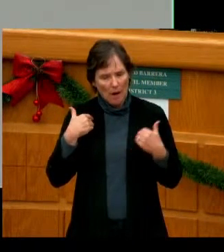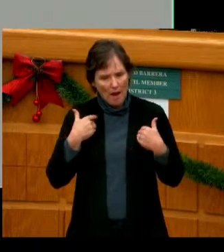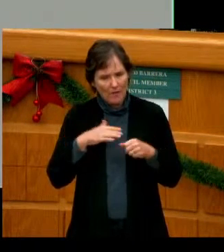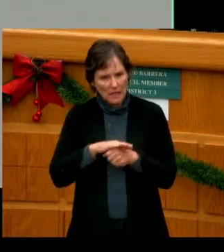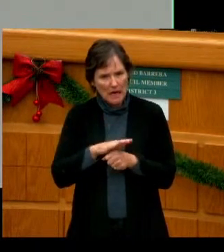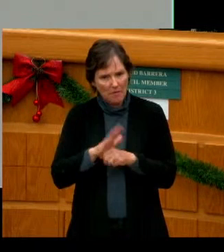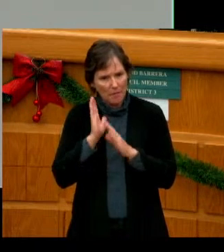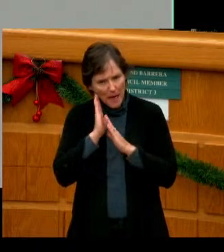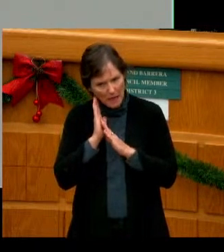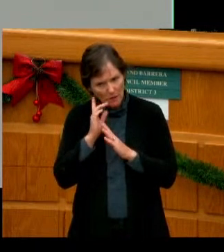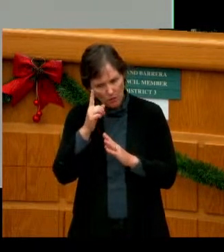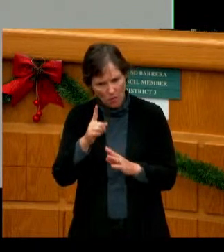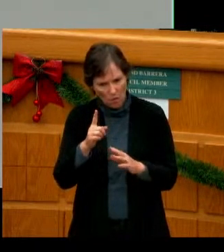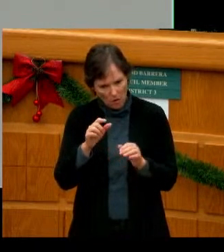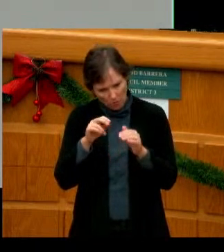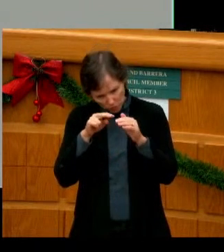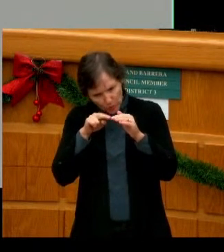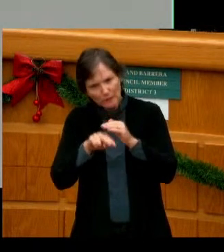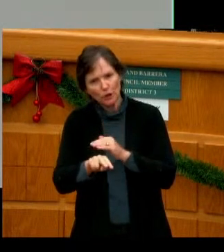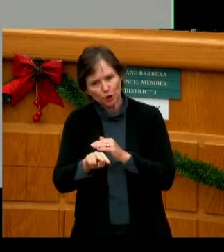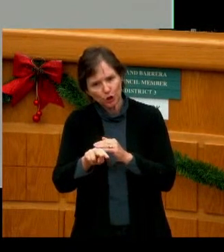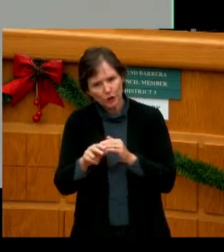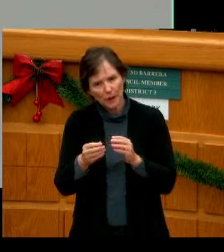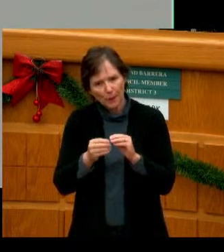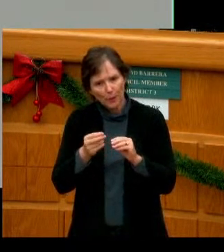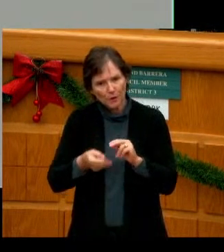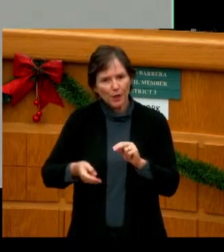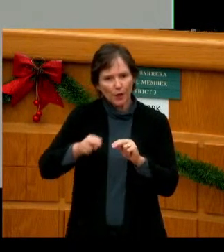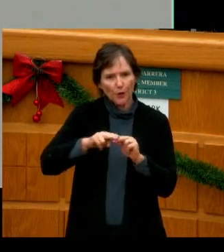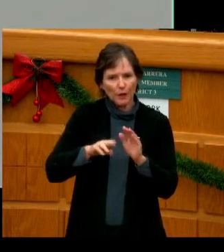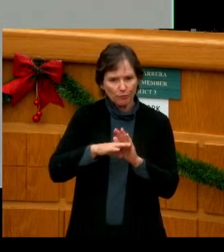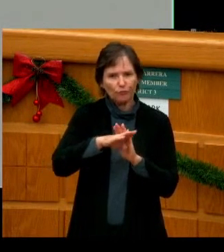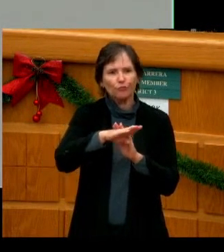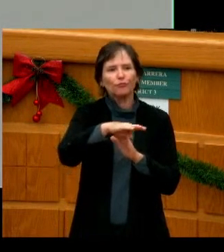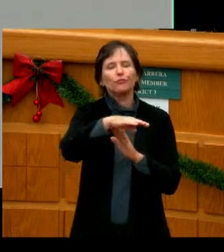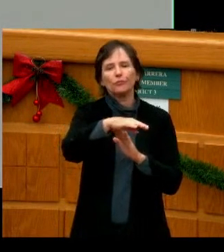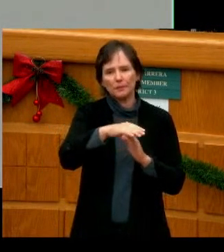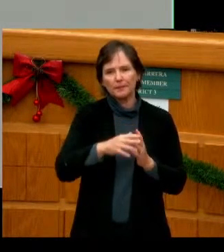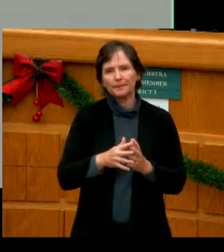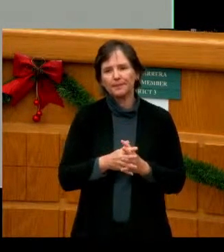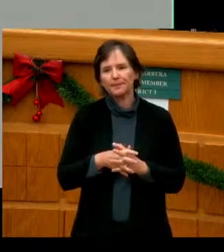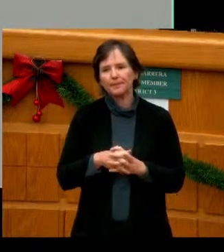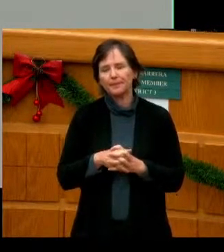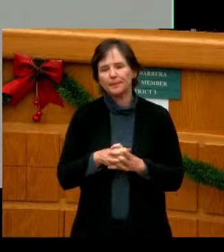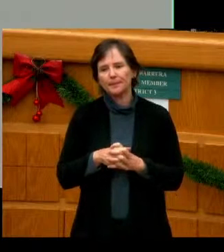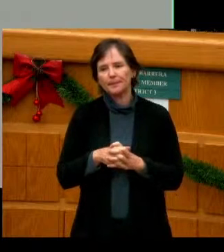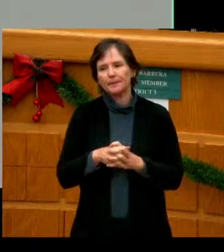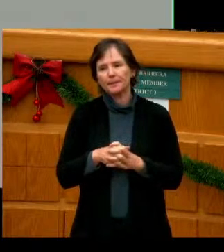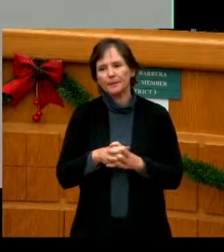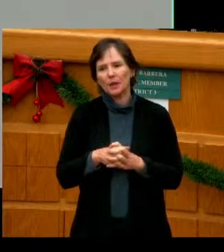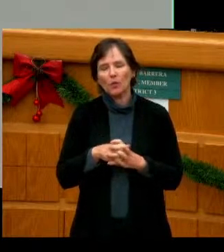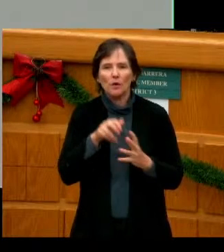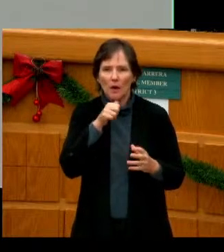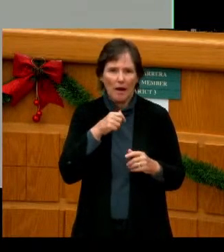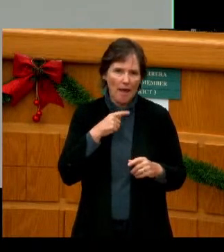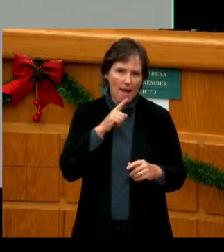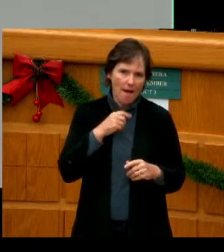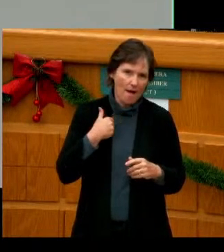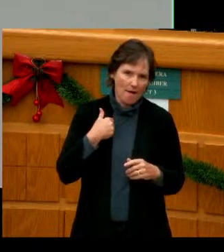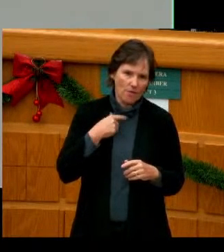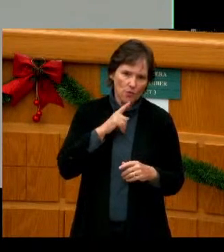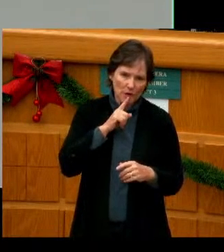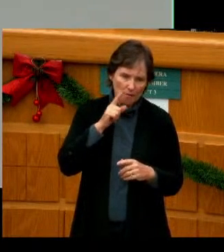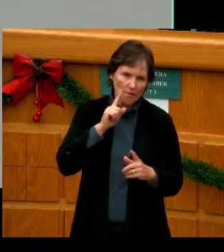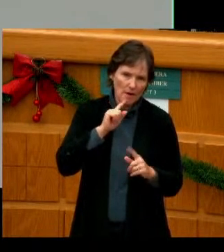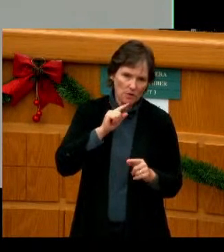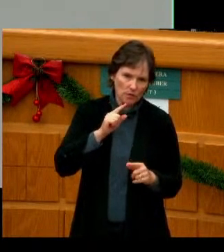models and everything we know about what's happening, there's no new interventions taking place that we know of right now. We expect that these numbers will